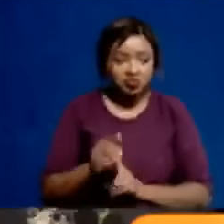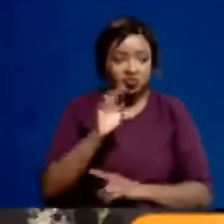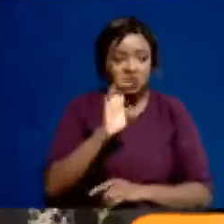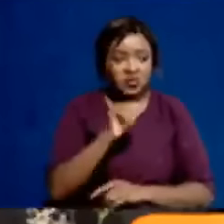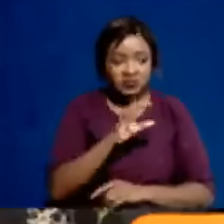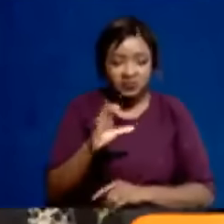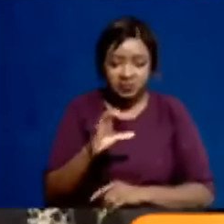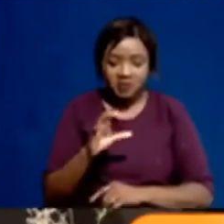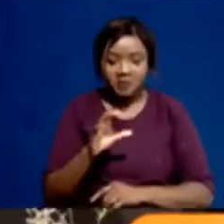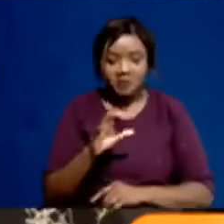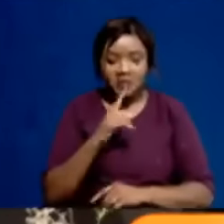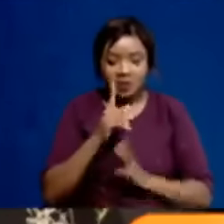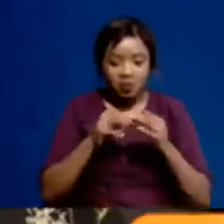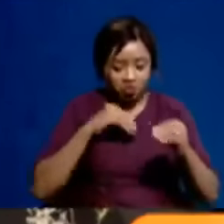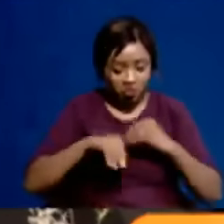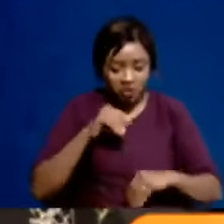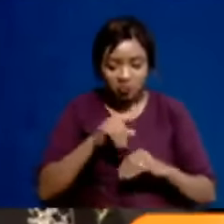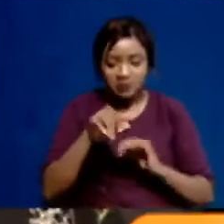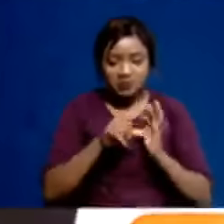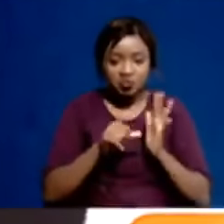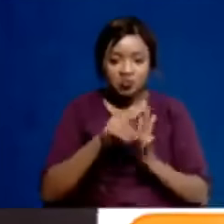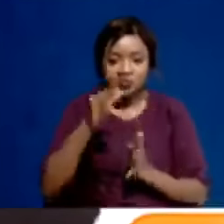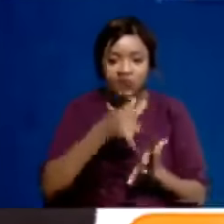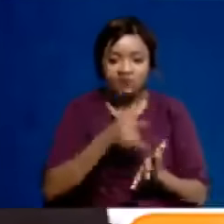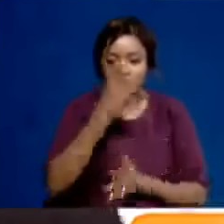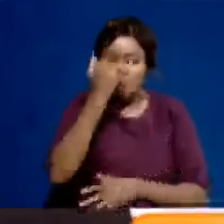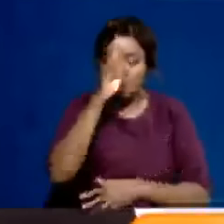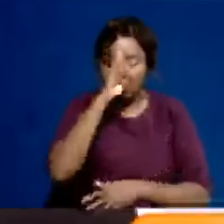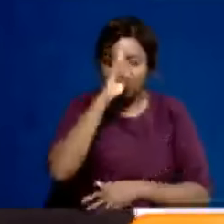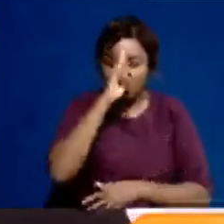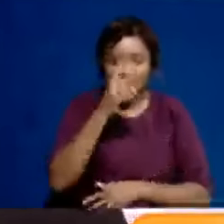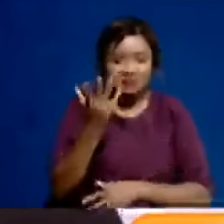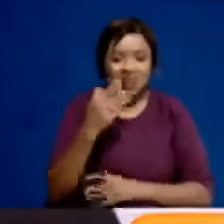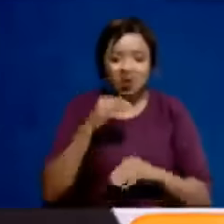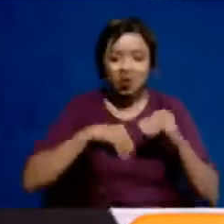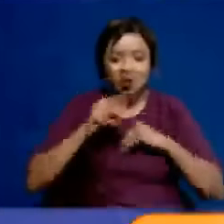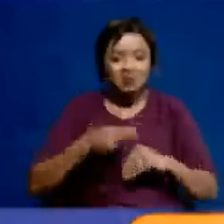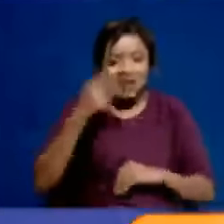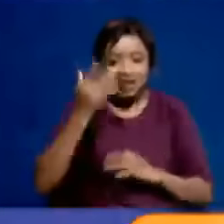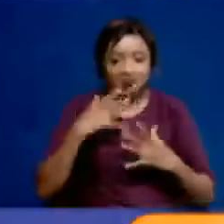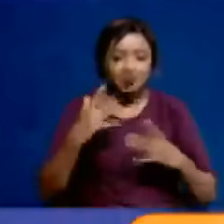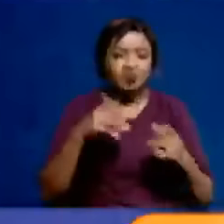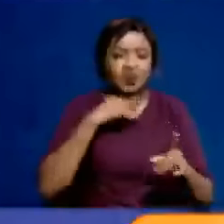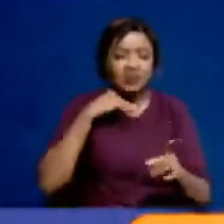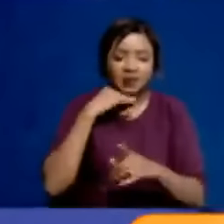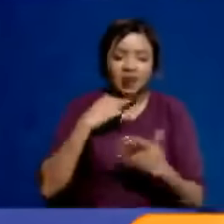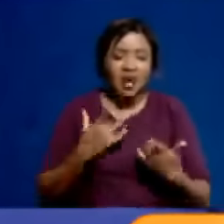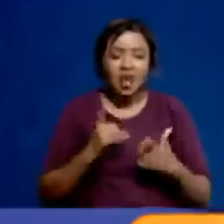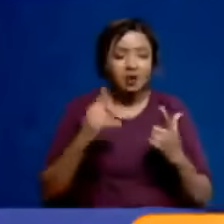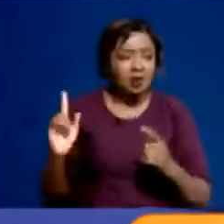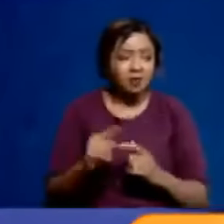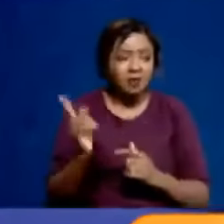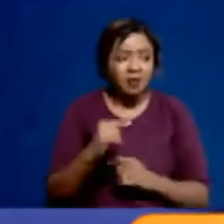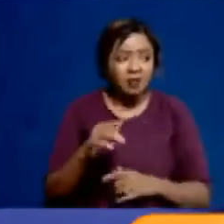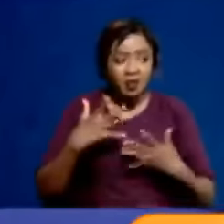Eric Ngumbi blamed corruption among traffic police officers for the ongoing deaths of innocent Kenyans on the roads. The total number of those laid to rest from